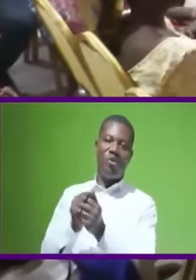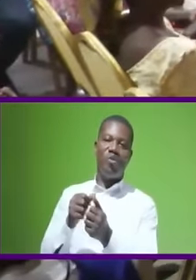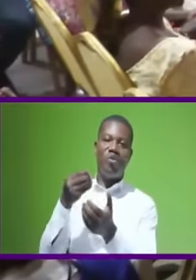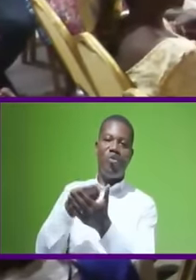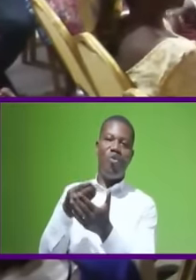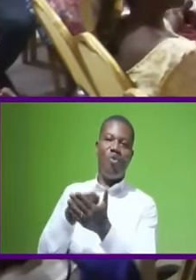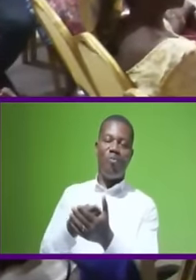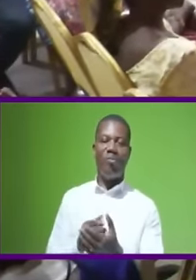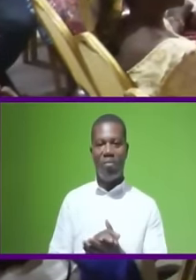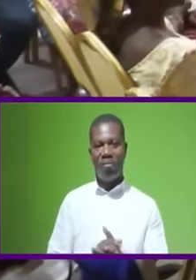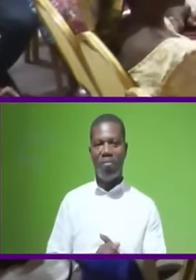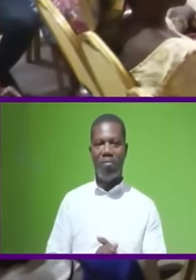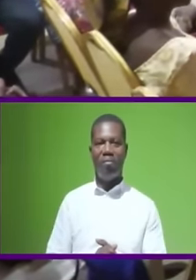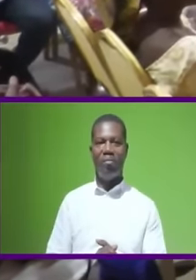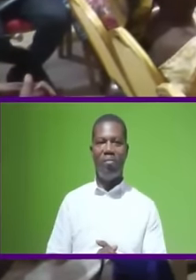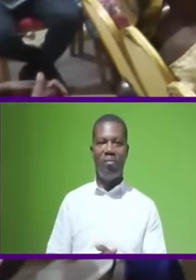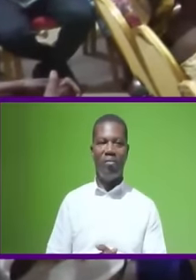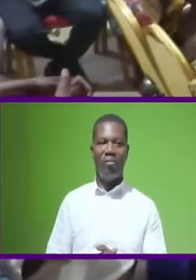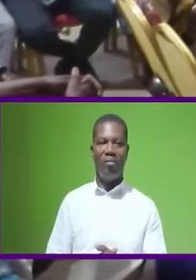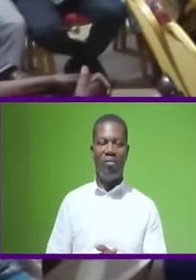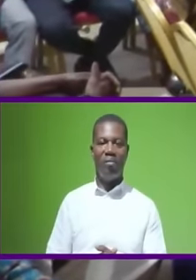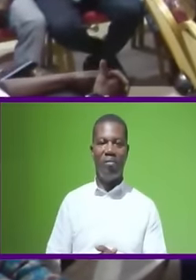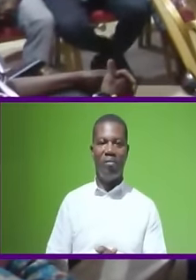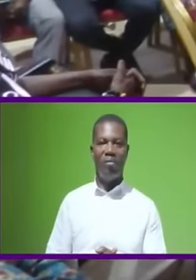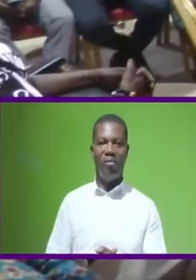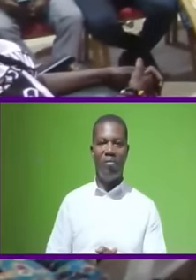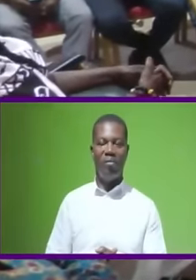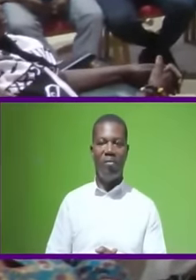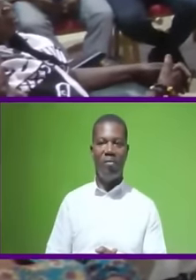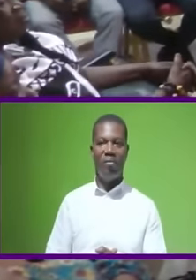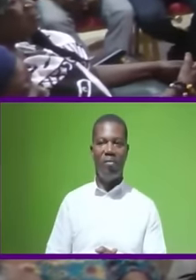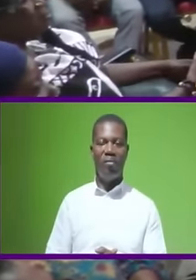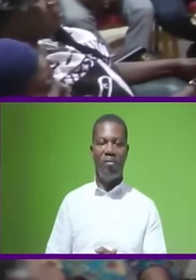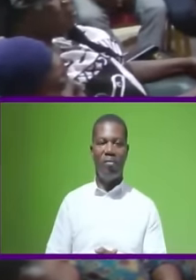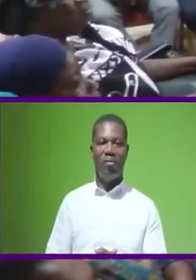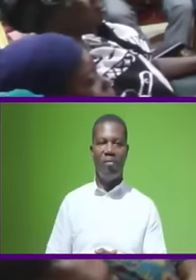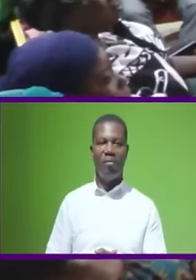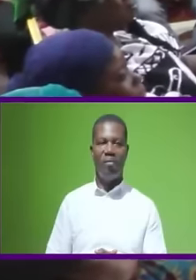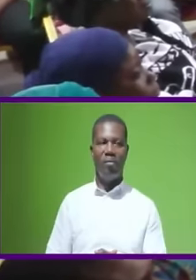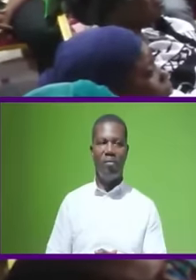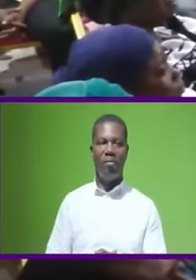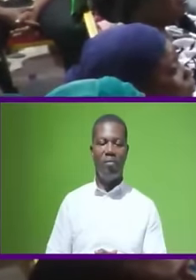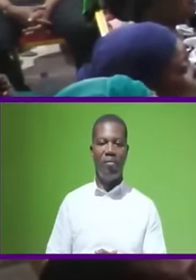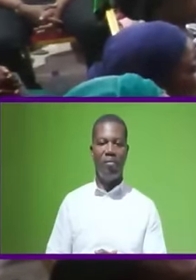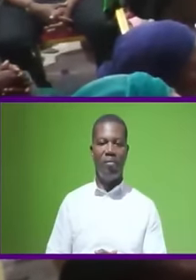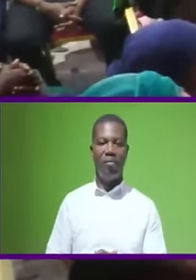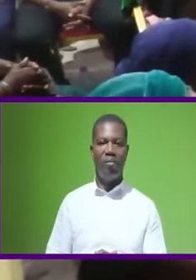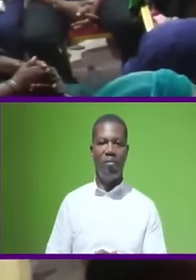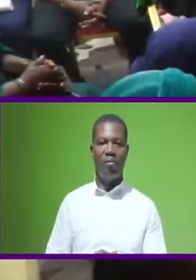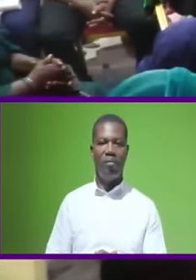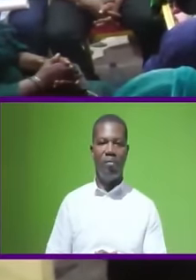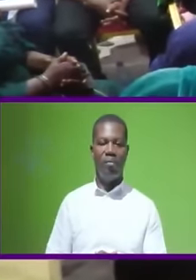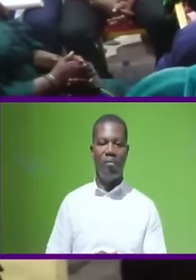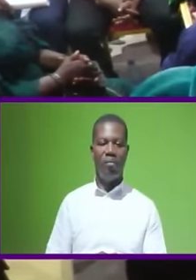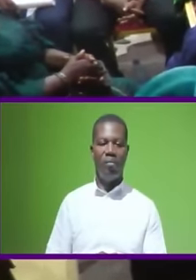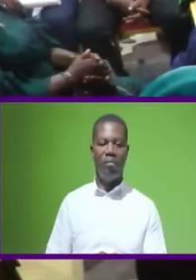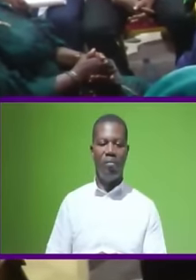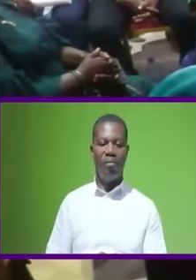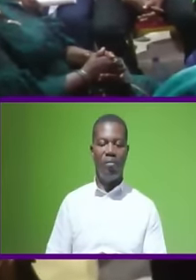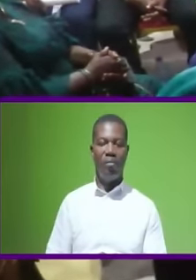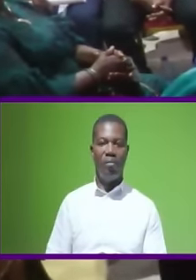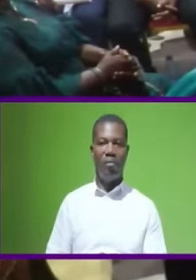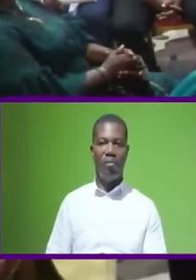it with his. Beloved, the only ingredient you need to mix with your money to sustain it is